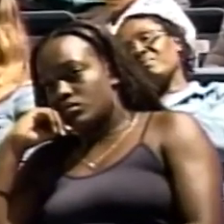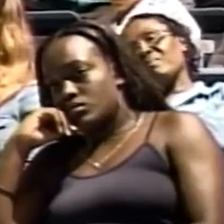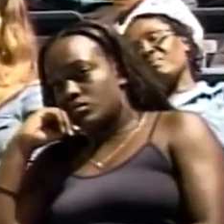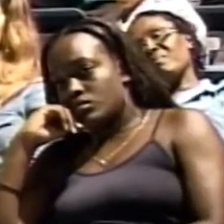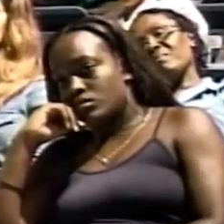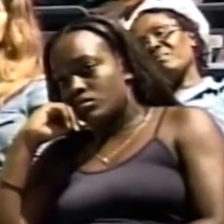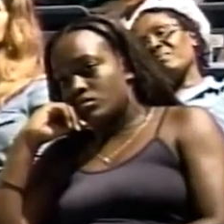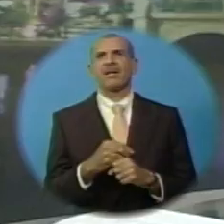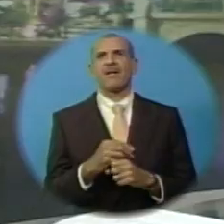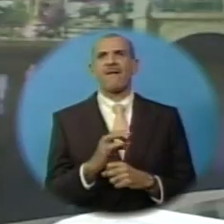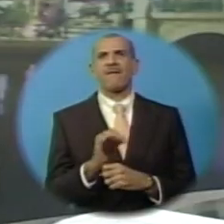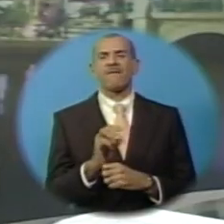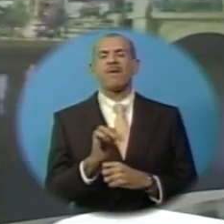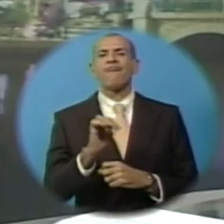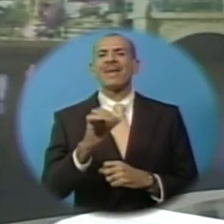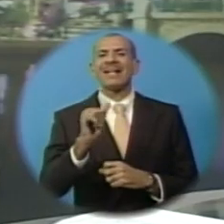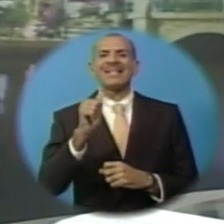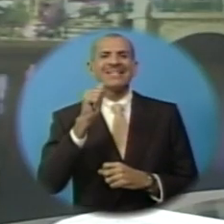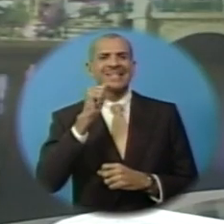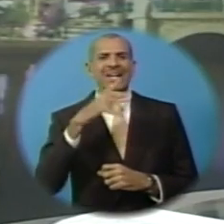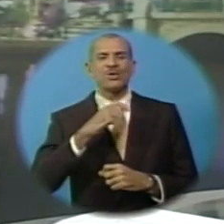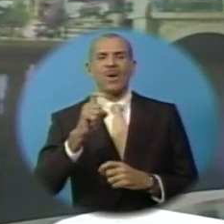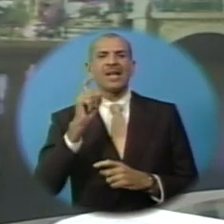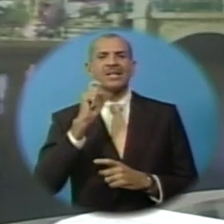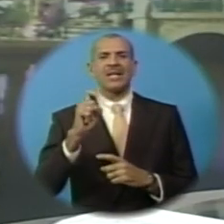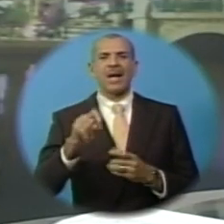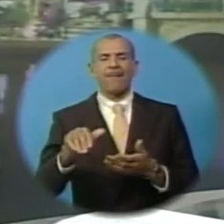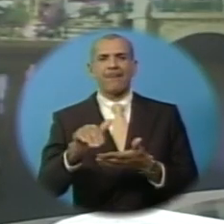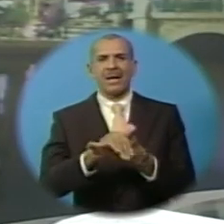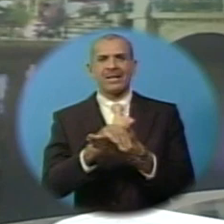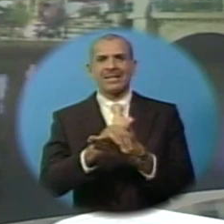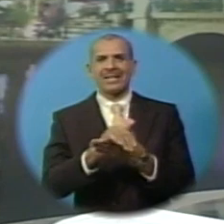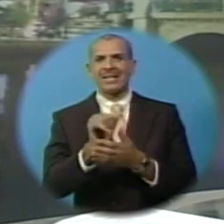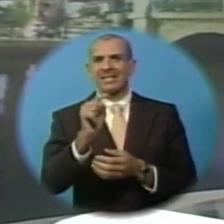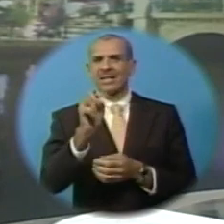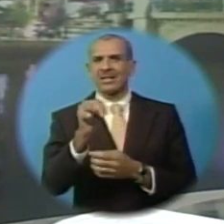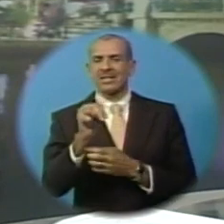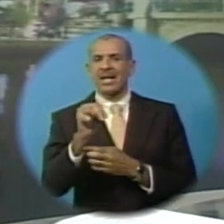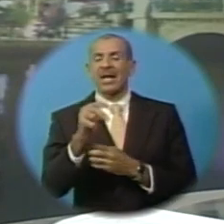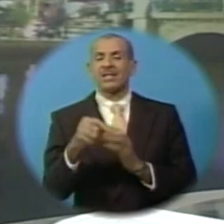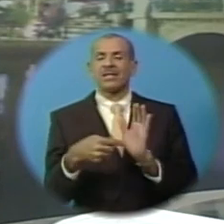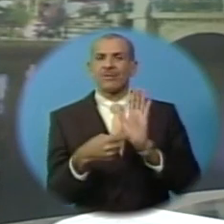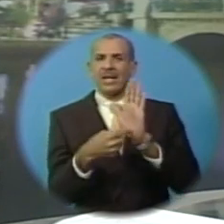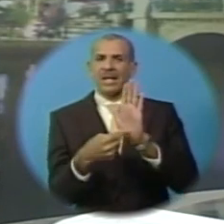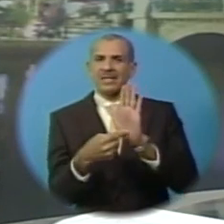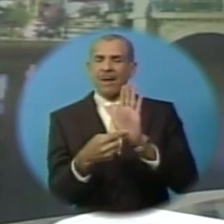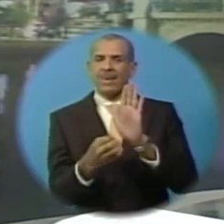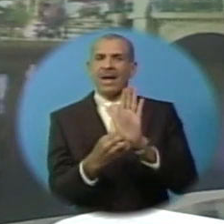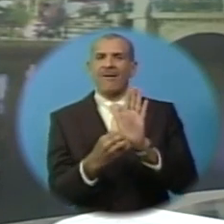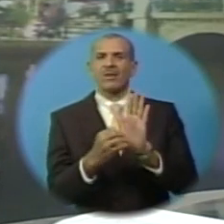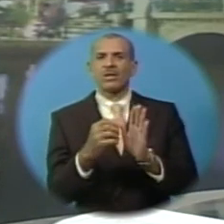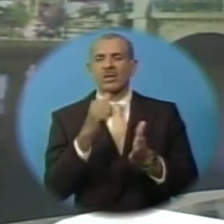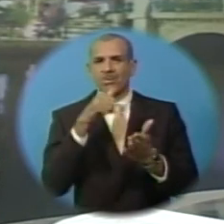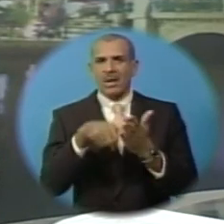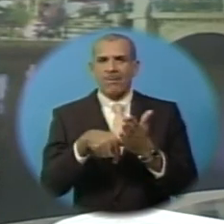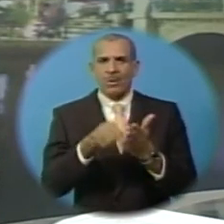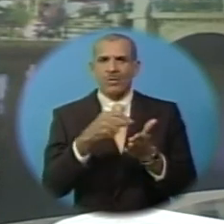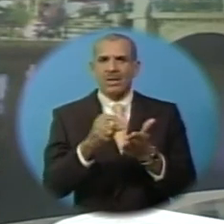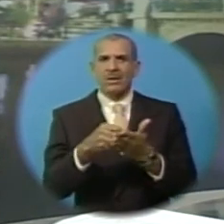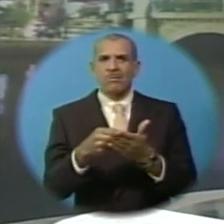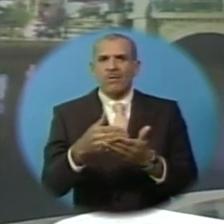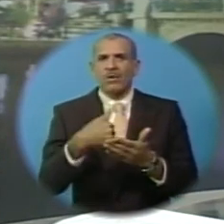female fertility, sexuality, and marital status. The professor gave an example of a newspaper article written preceding